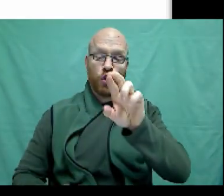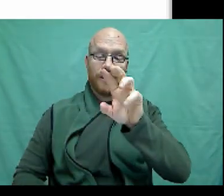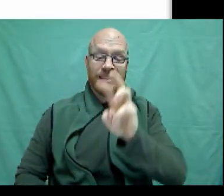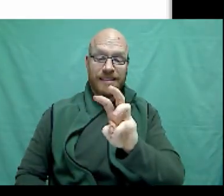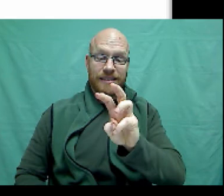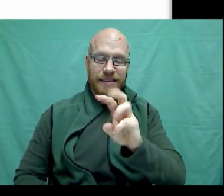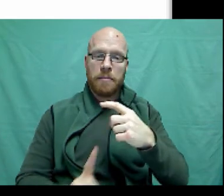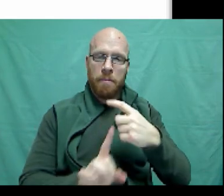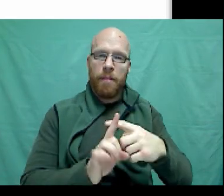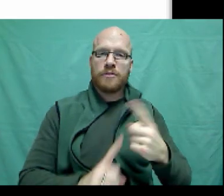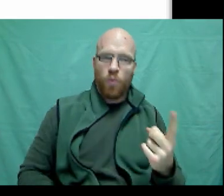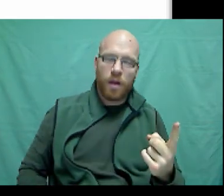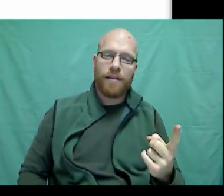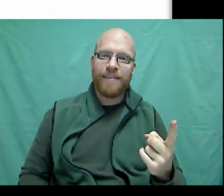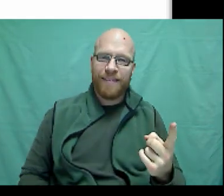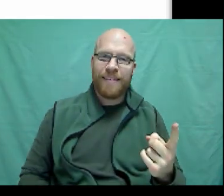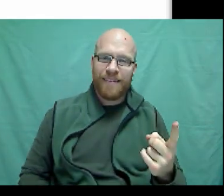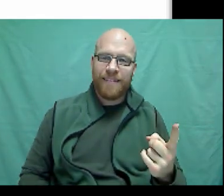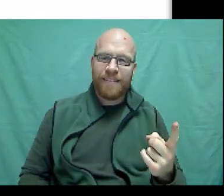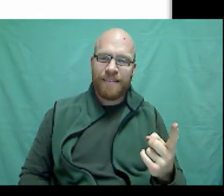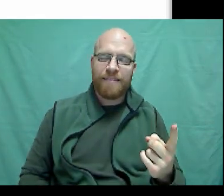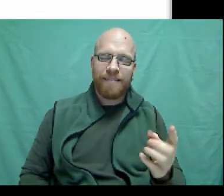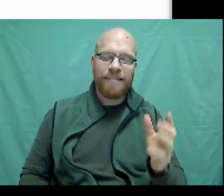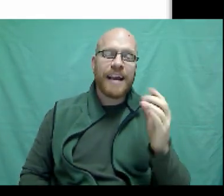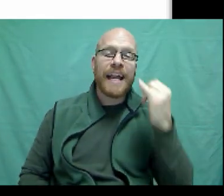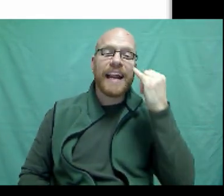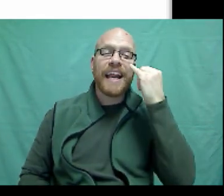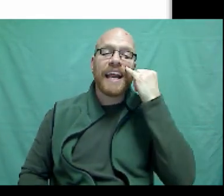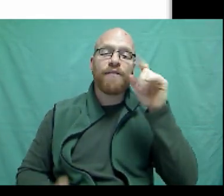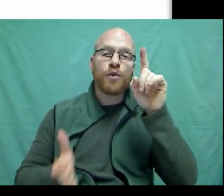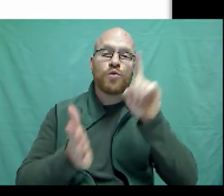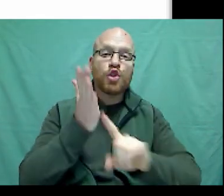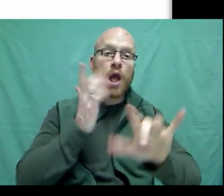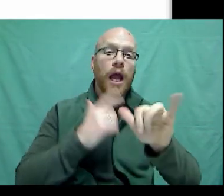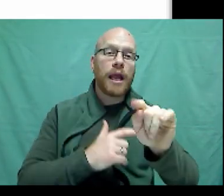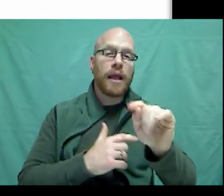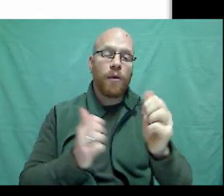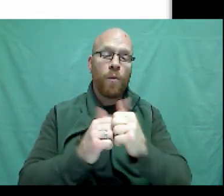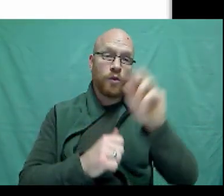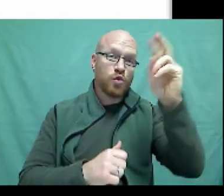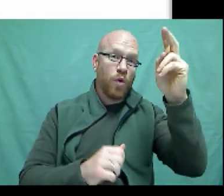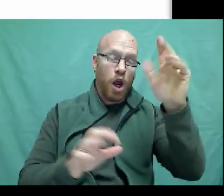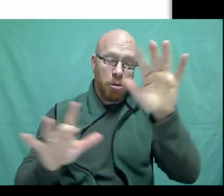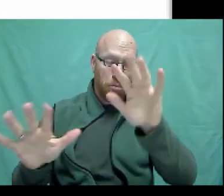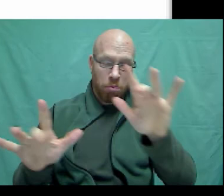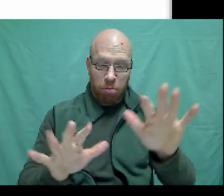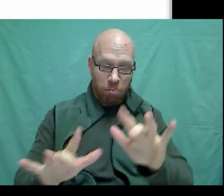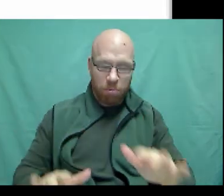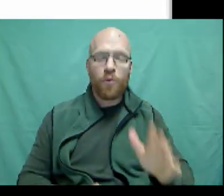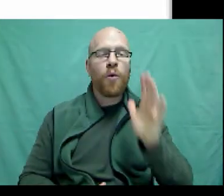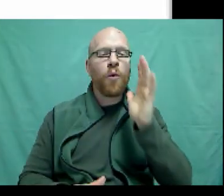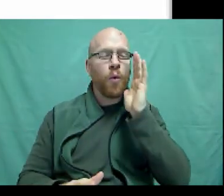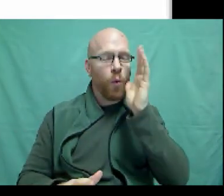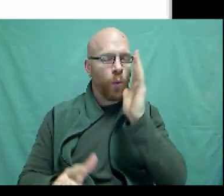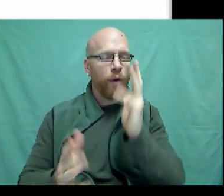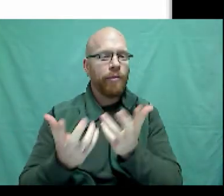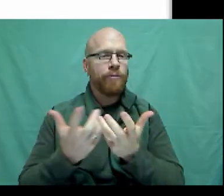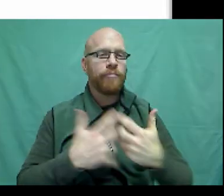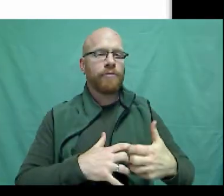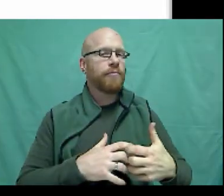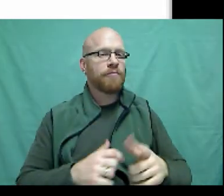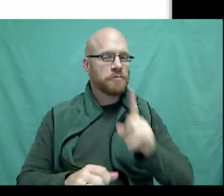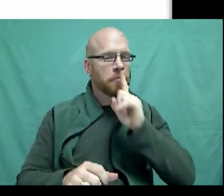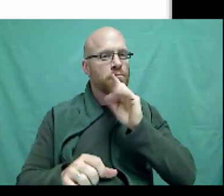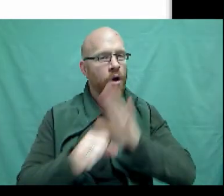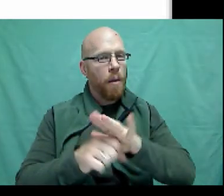negative square root of 6 plus 1. Okay? If you were to check it out with the square and whatnot, it